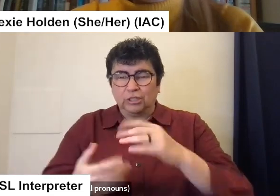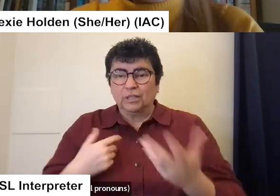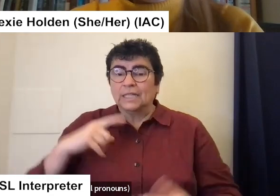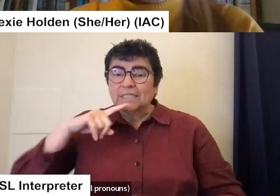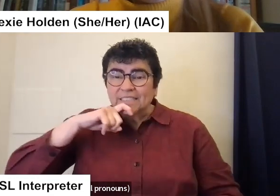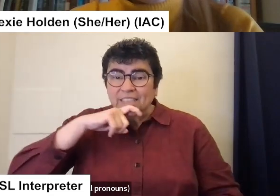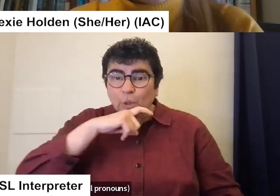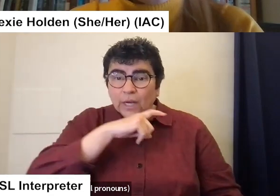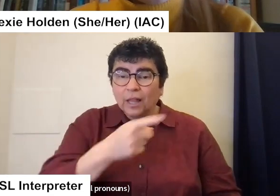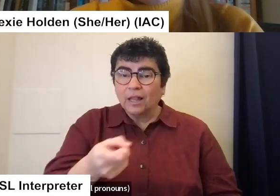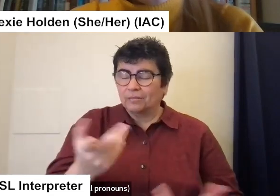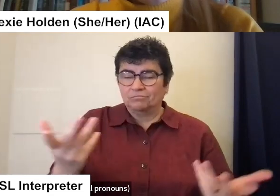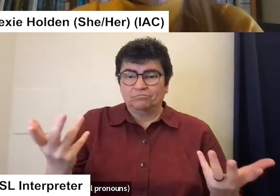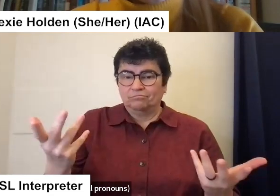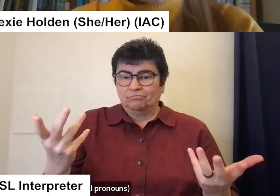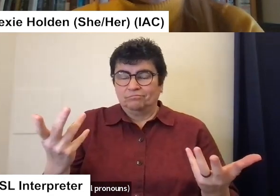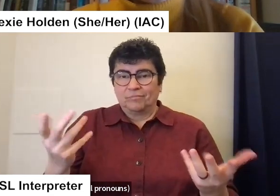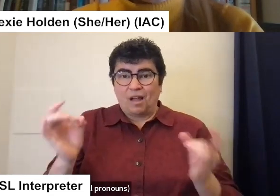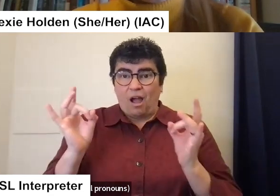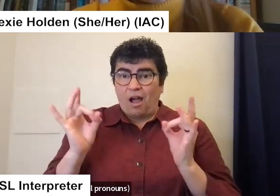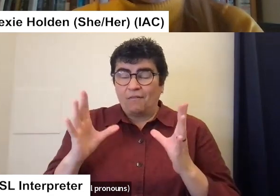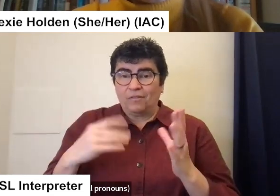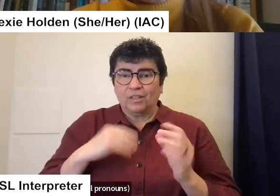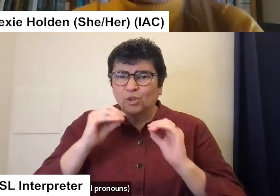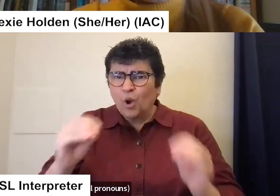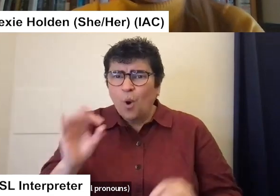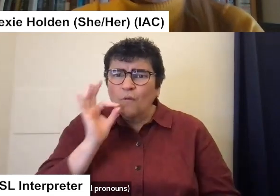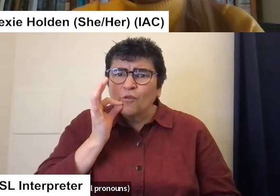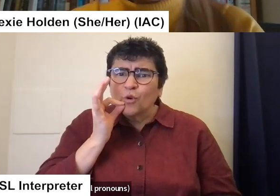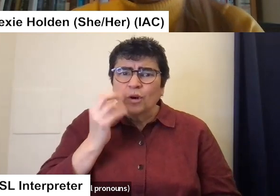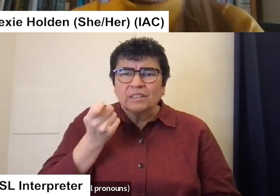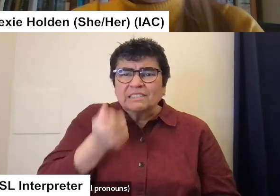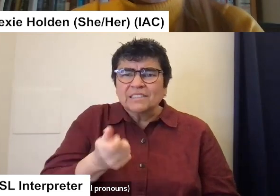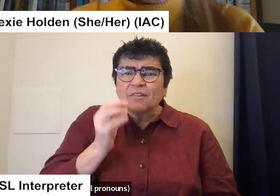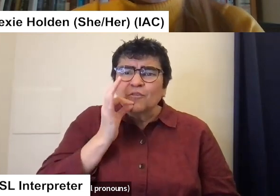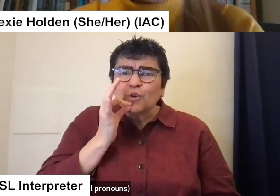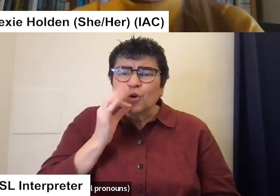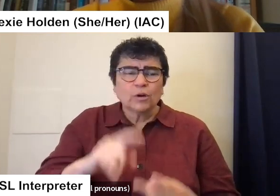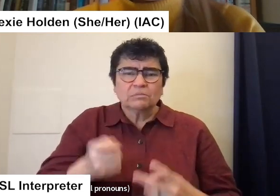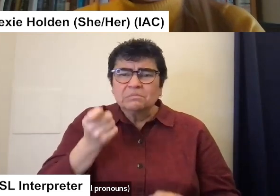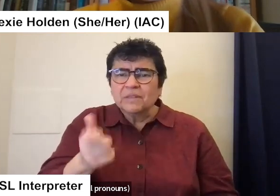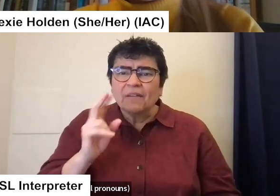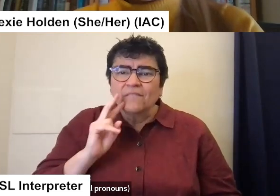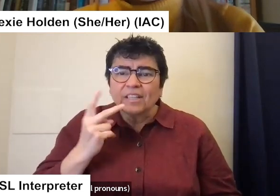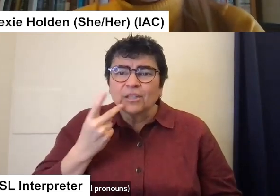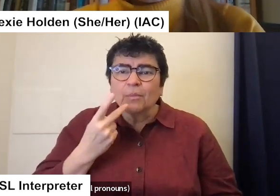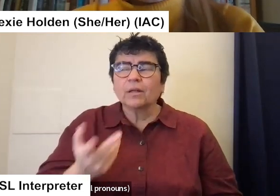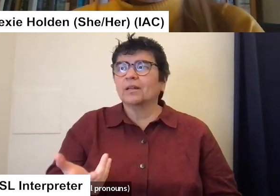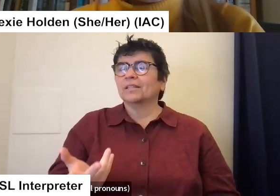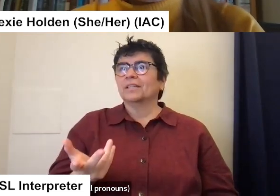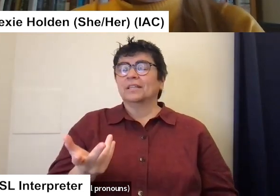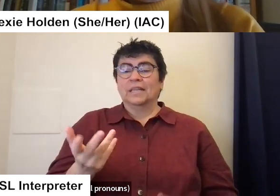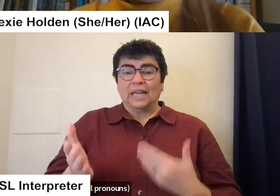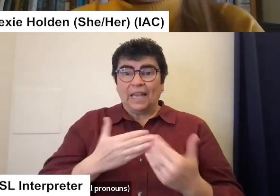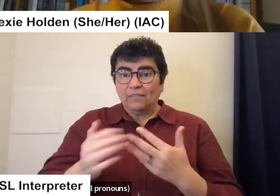cereal. There was like hardly any fruits, if any, or vegetables. And so